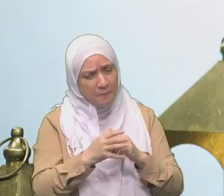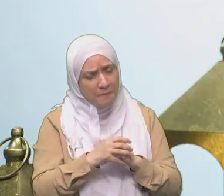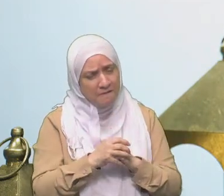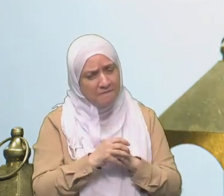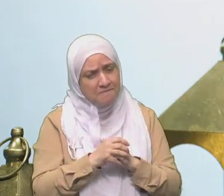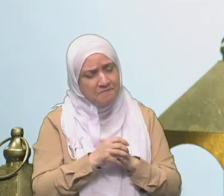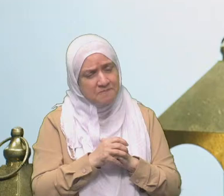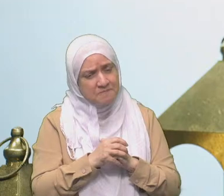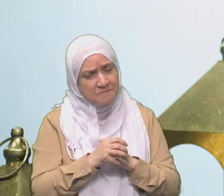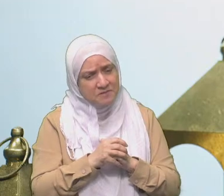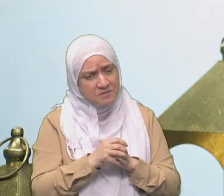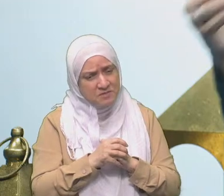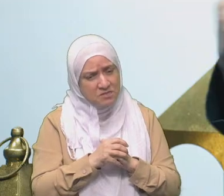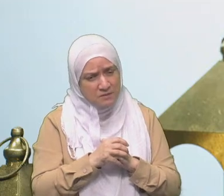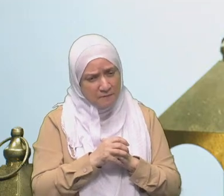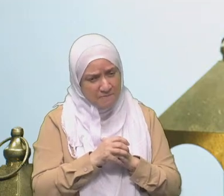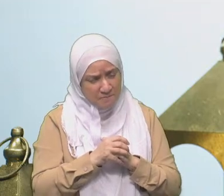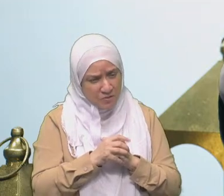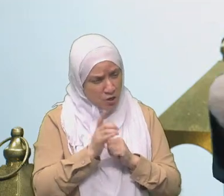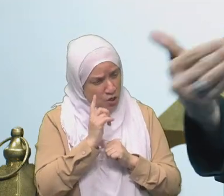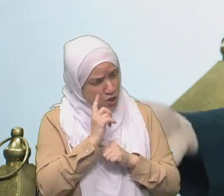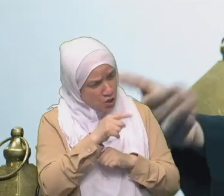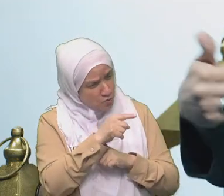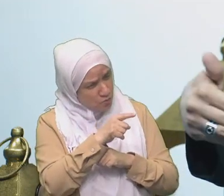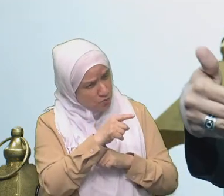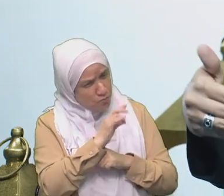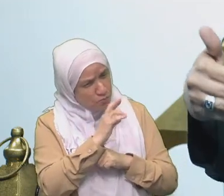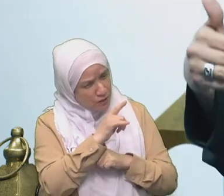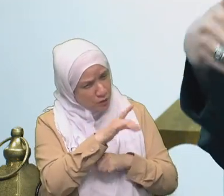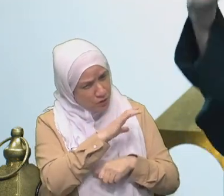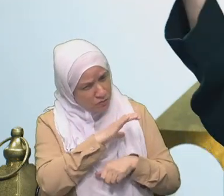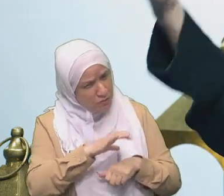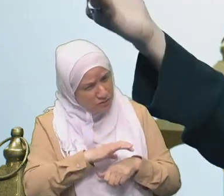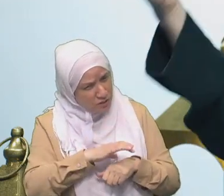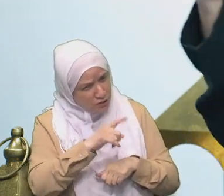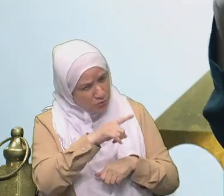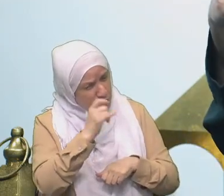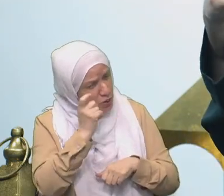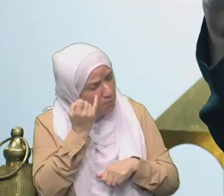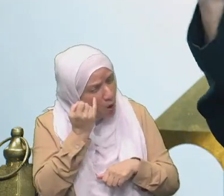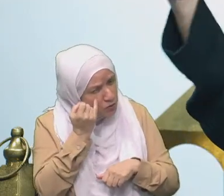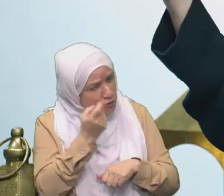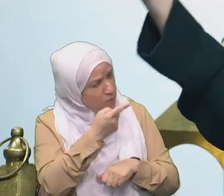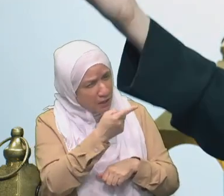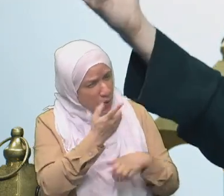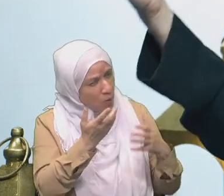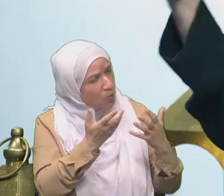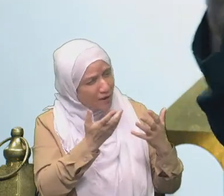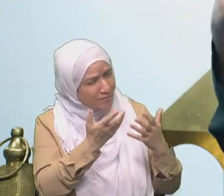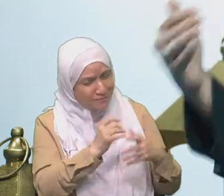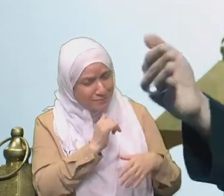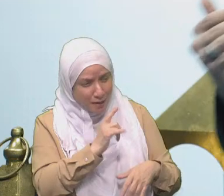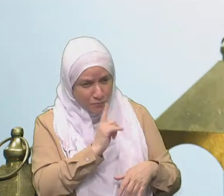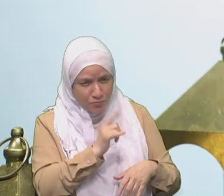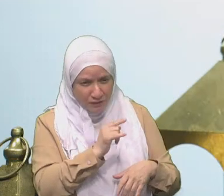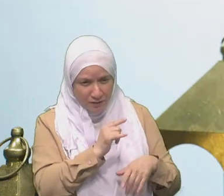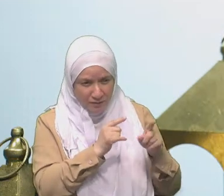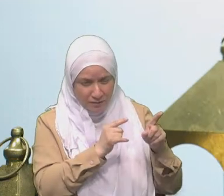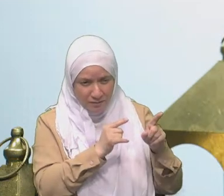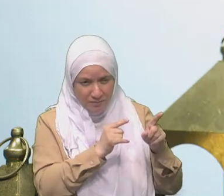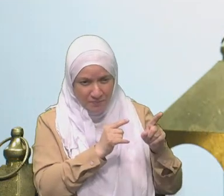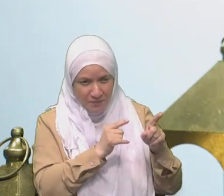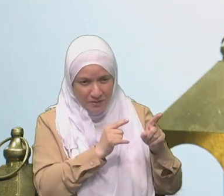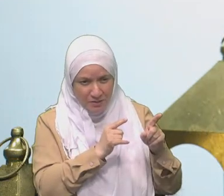Christian doctrine, or not real Christian doctrine, not the actual message of Christ, but Christian practices and Christian thoughts of the time coming